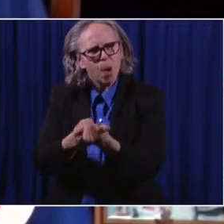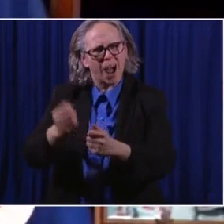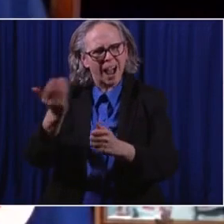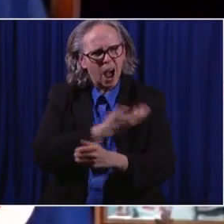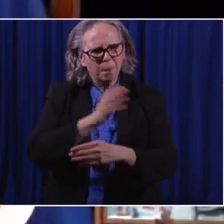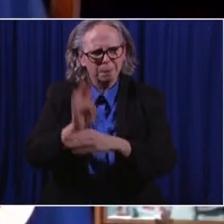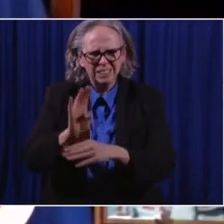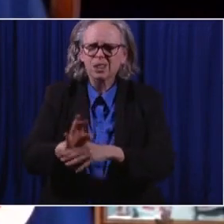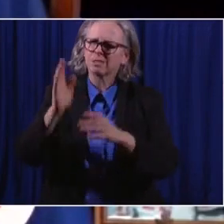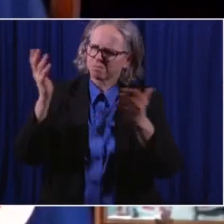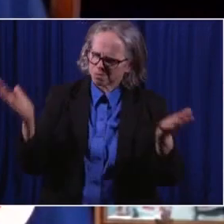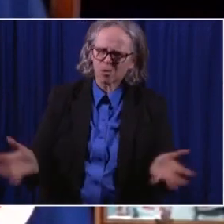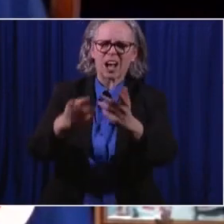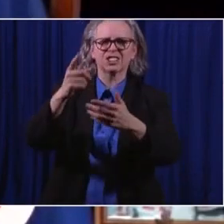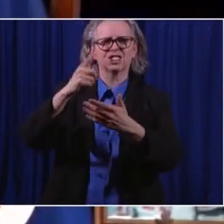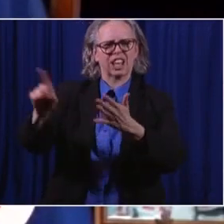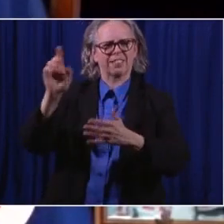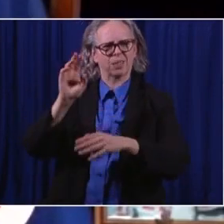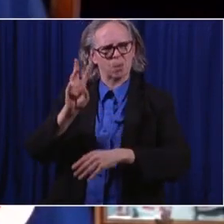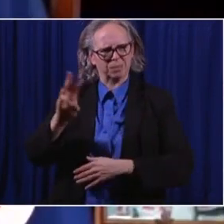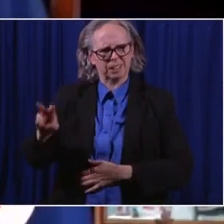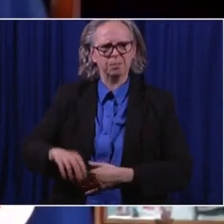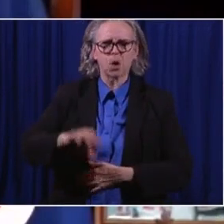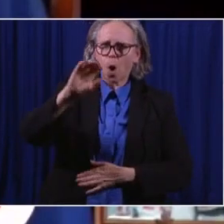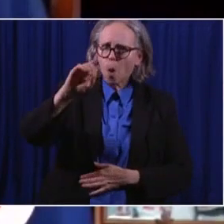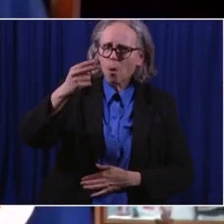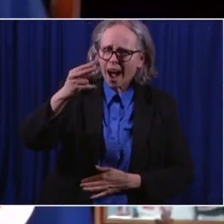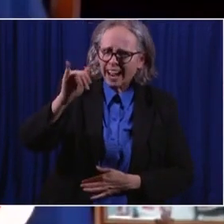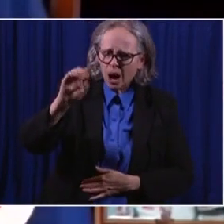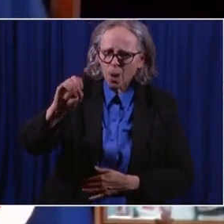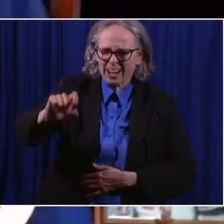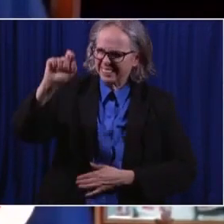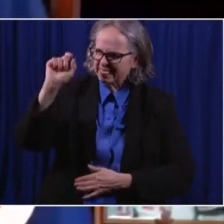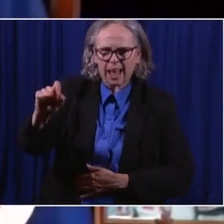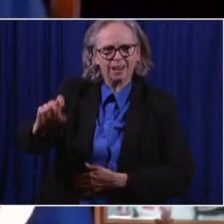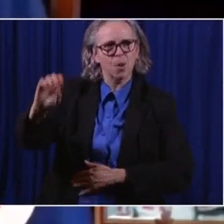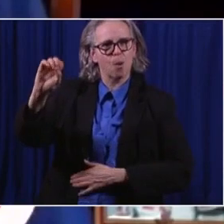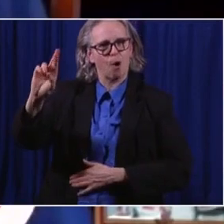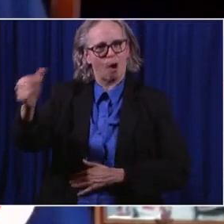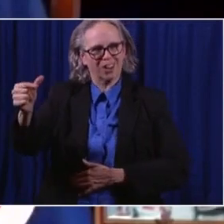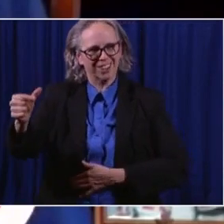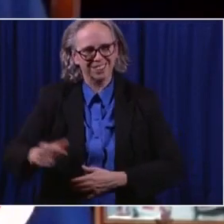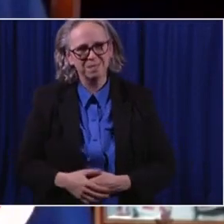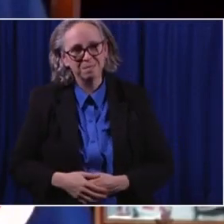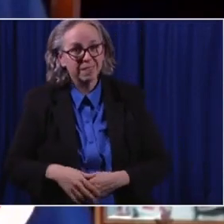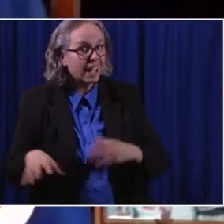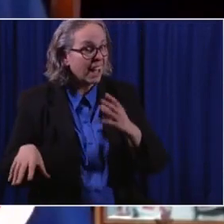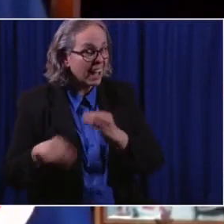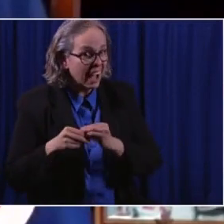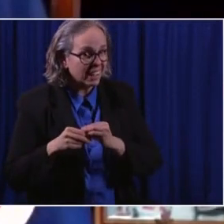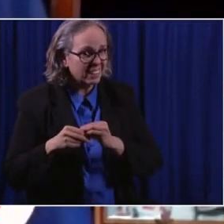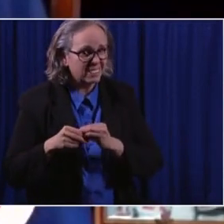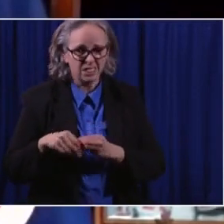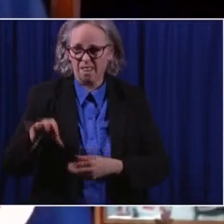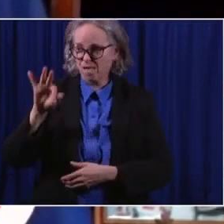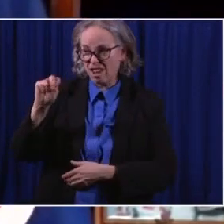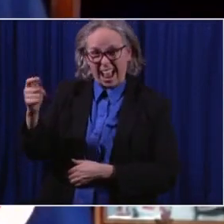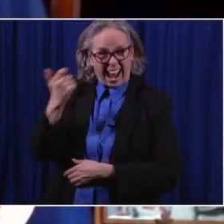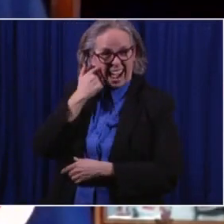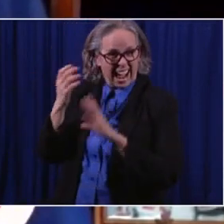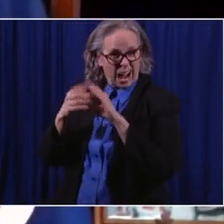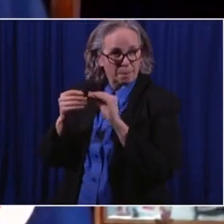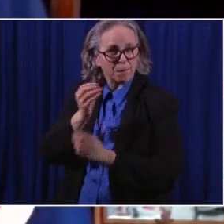And I will note something that the First Lady said, the importance of food banks and helping people who are in need. I went out to the Mid-Ohio Food